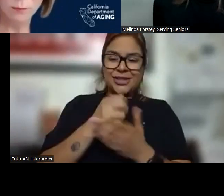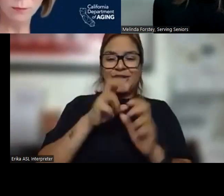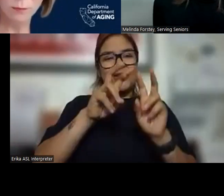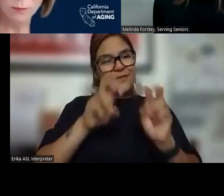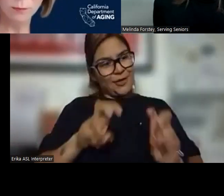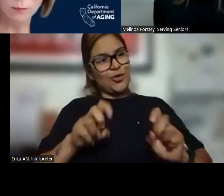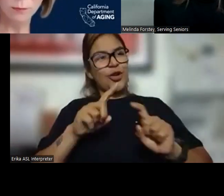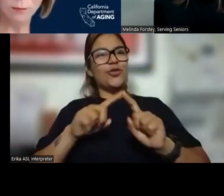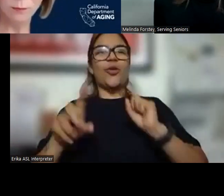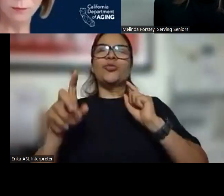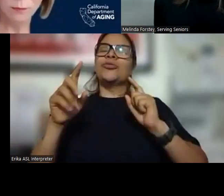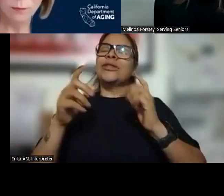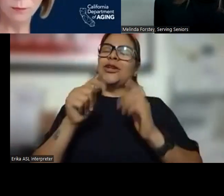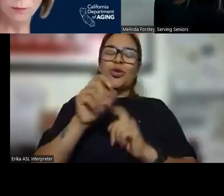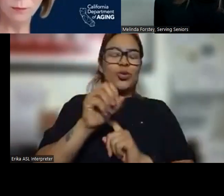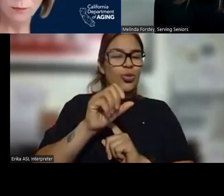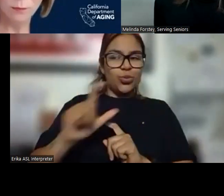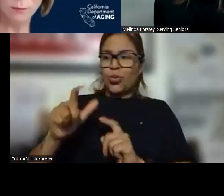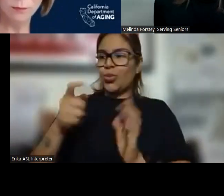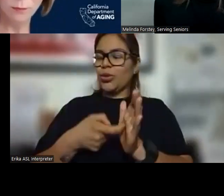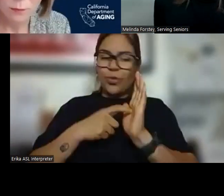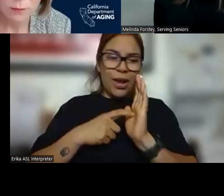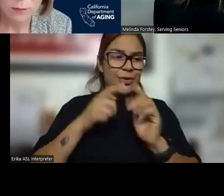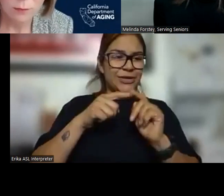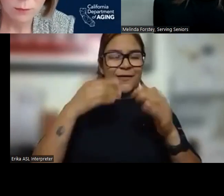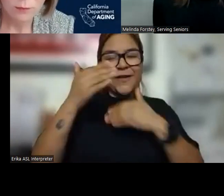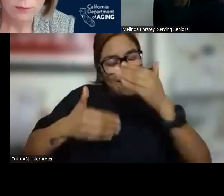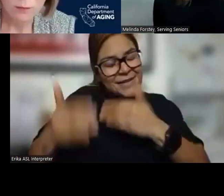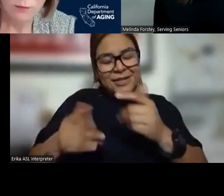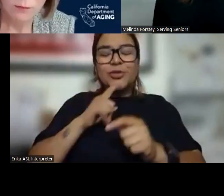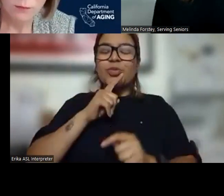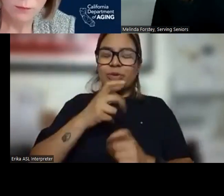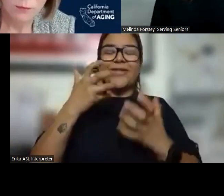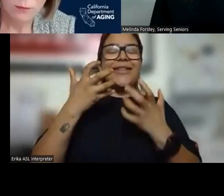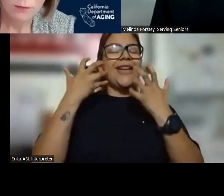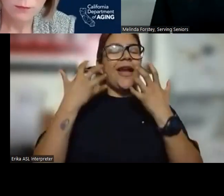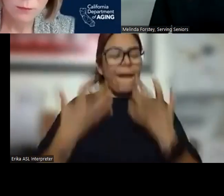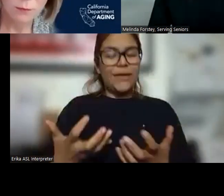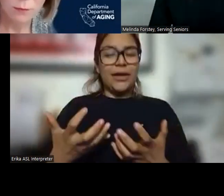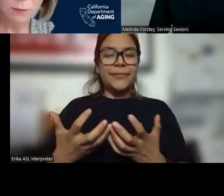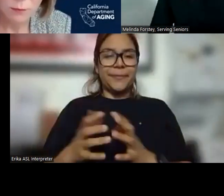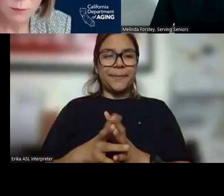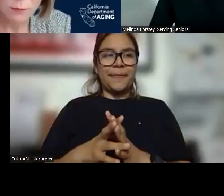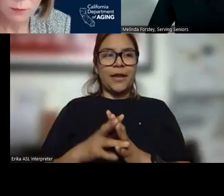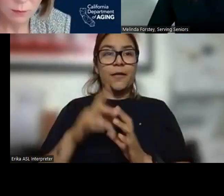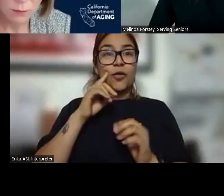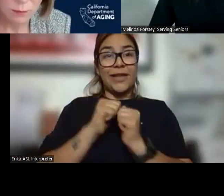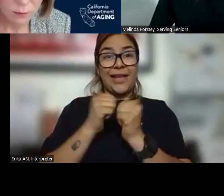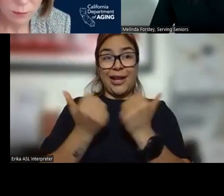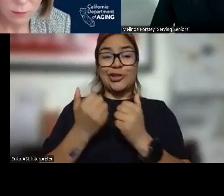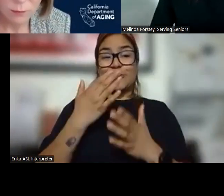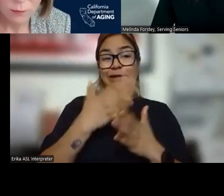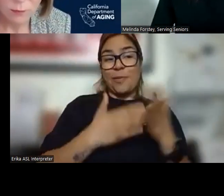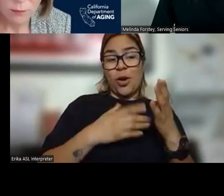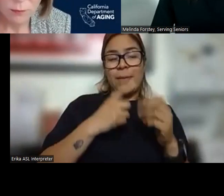evaluation, tool, requirement, procedure. So it's very heavy on the agency side, even